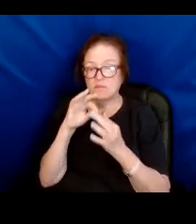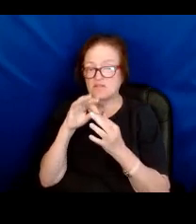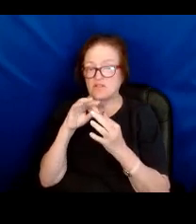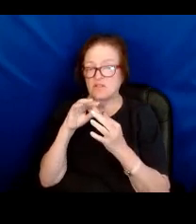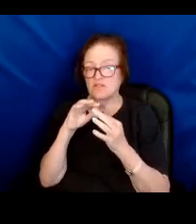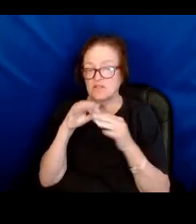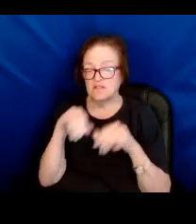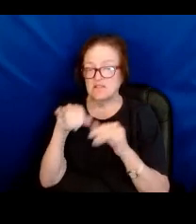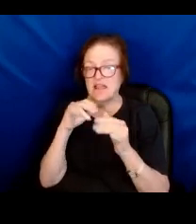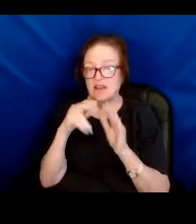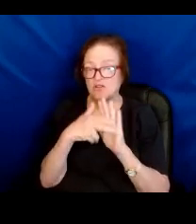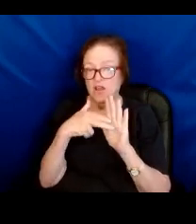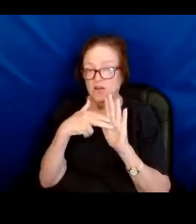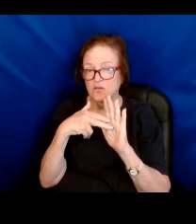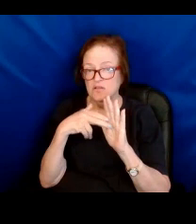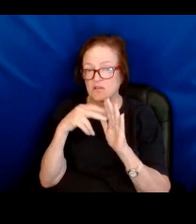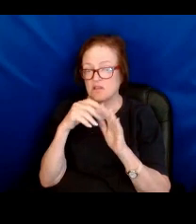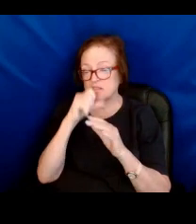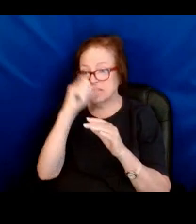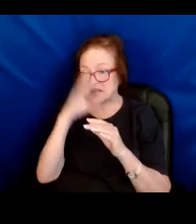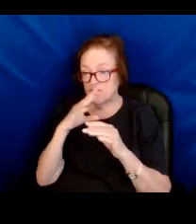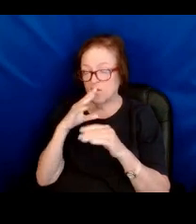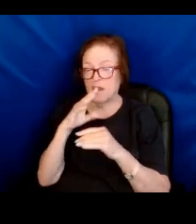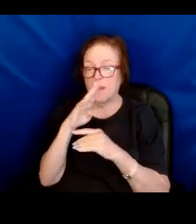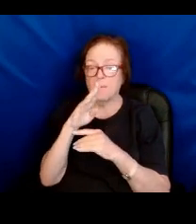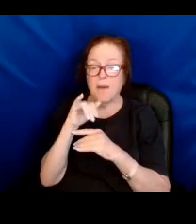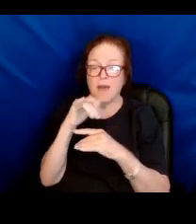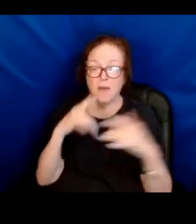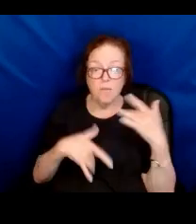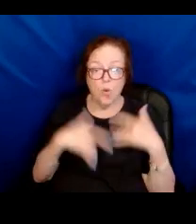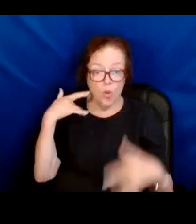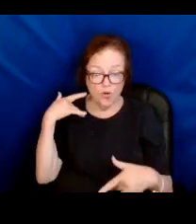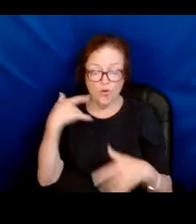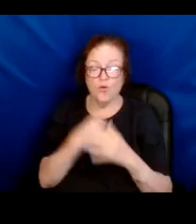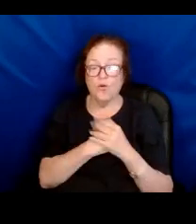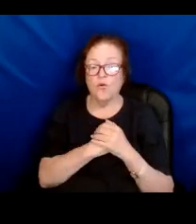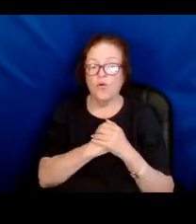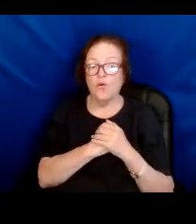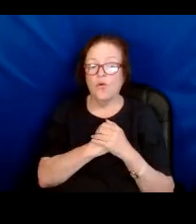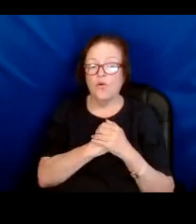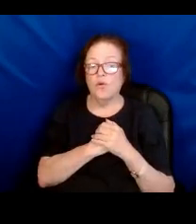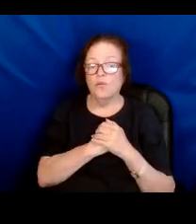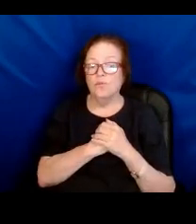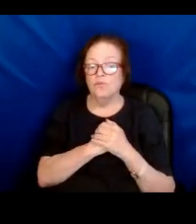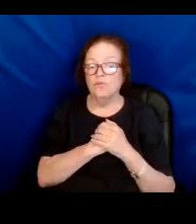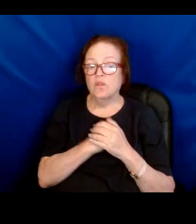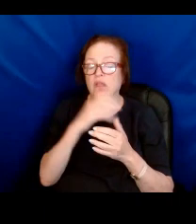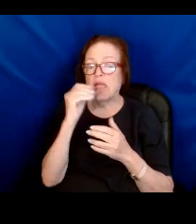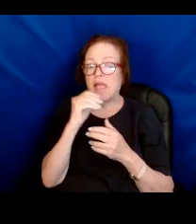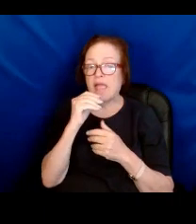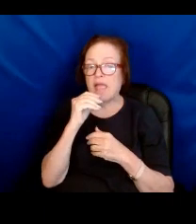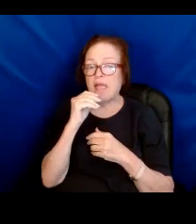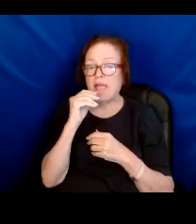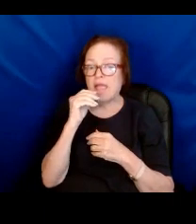with diagnoses of schizophrenia and bipolar disorders. And the Department of Justice is planning some new surveys